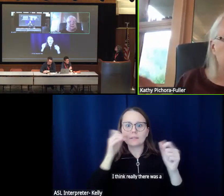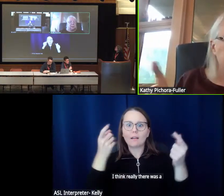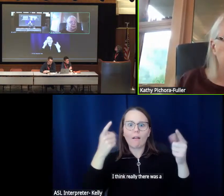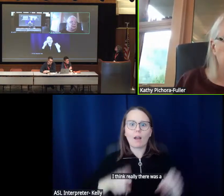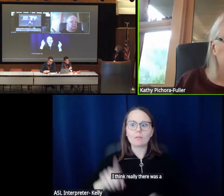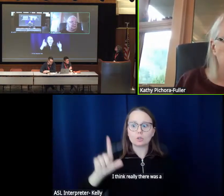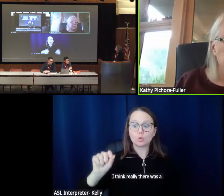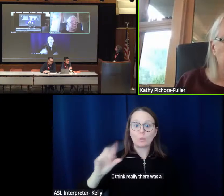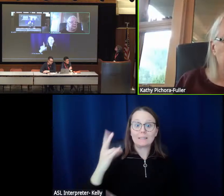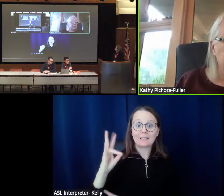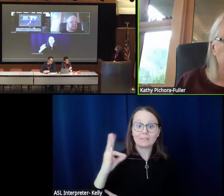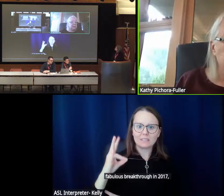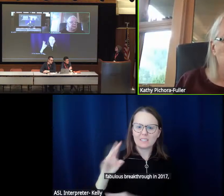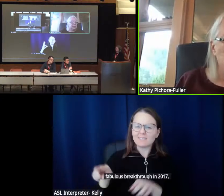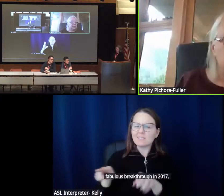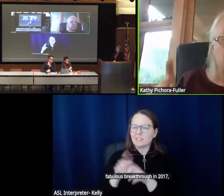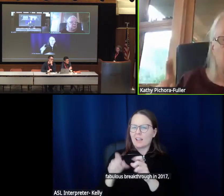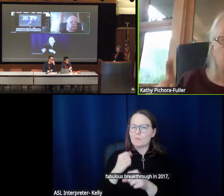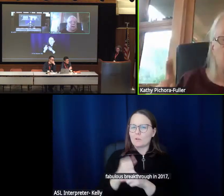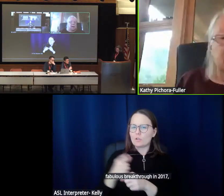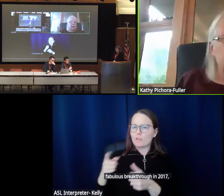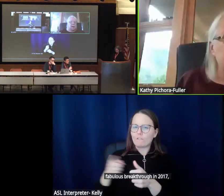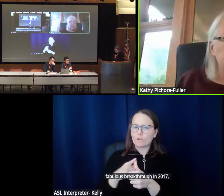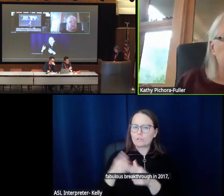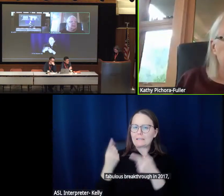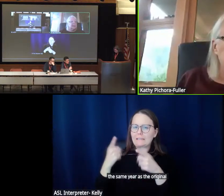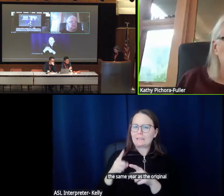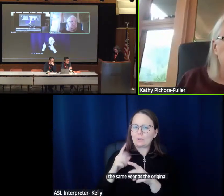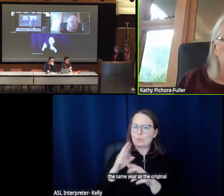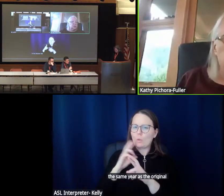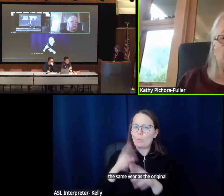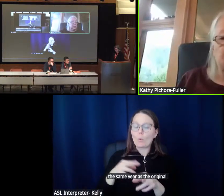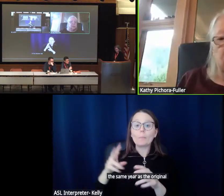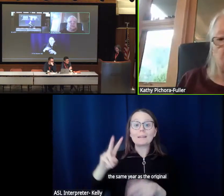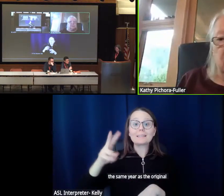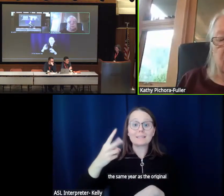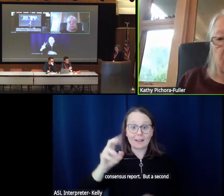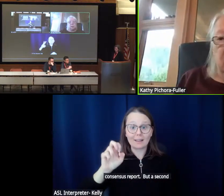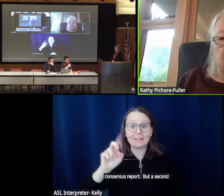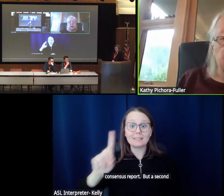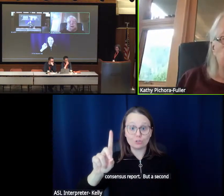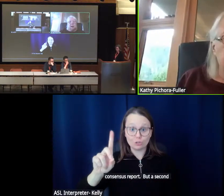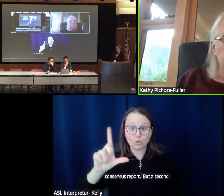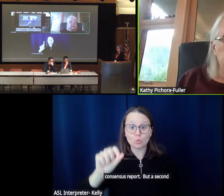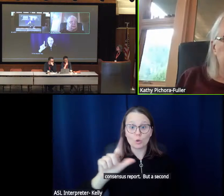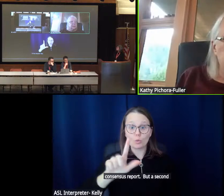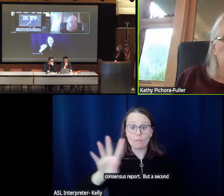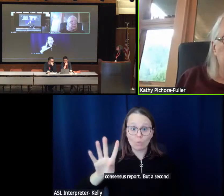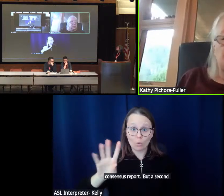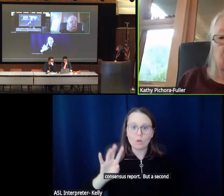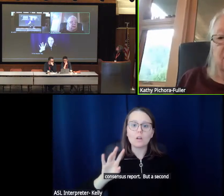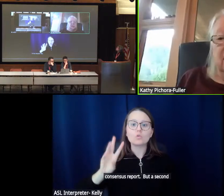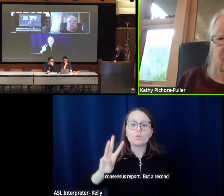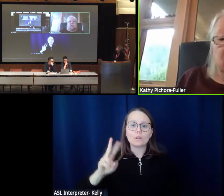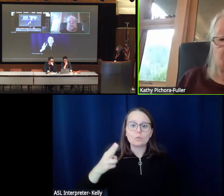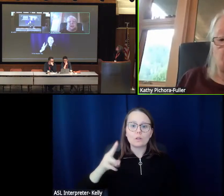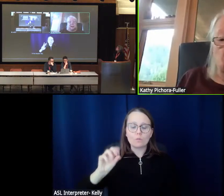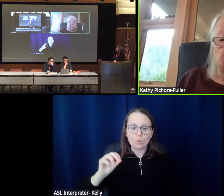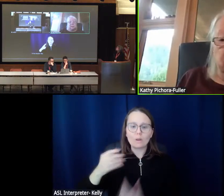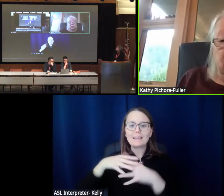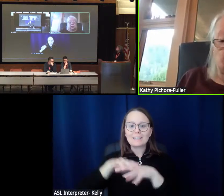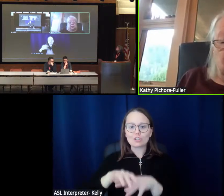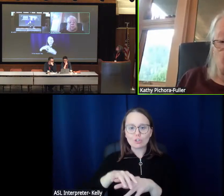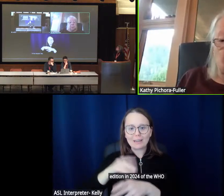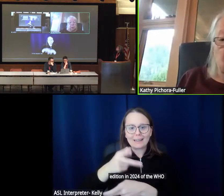year as the original consensus report, but a second edition in 2024 of the WHO Integrated Care for